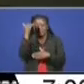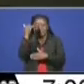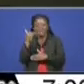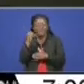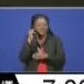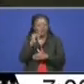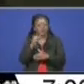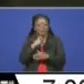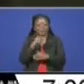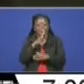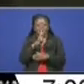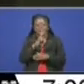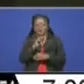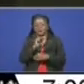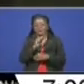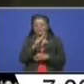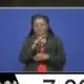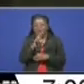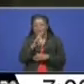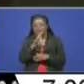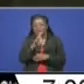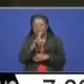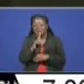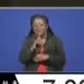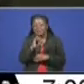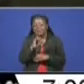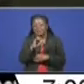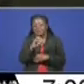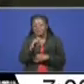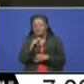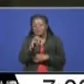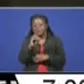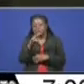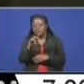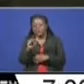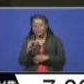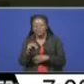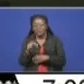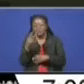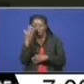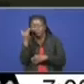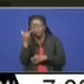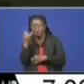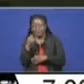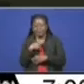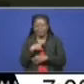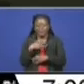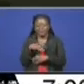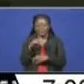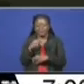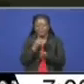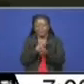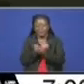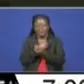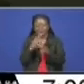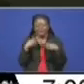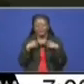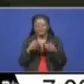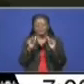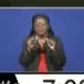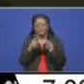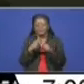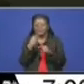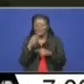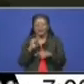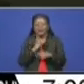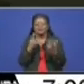to be valedictorian. Why? Because I find that I love like having the ability to say that I've